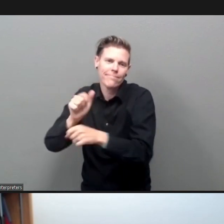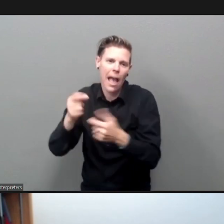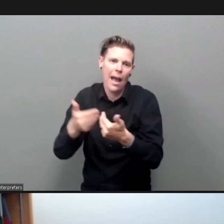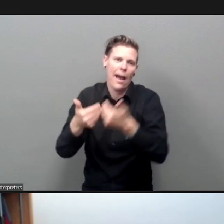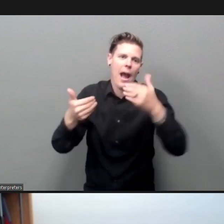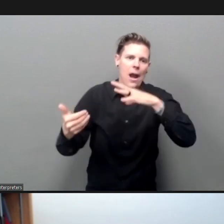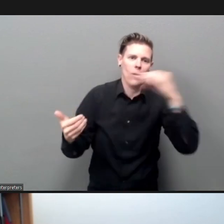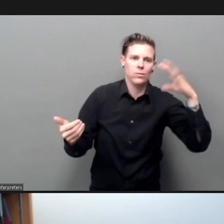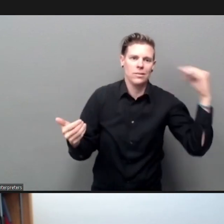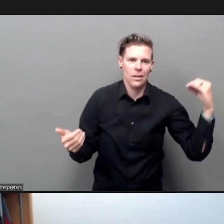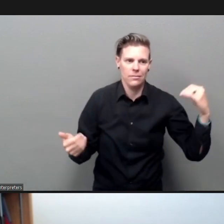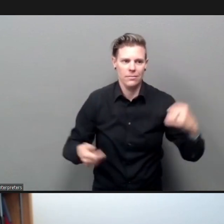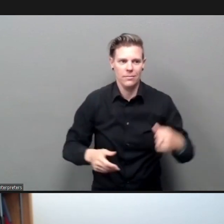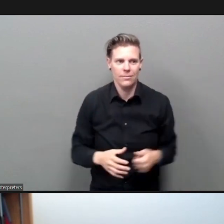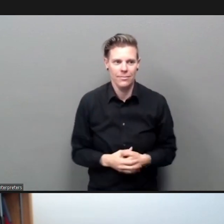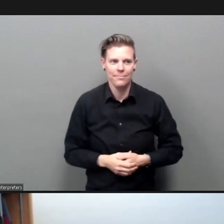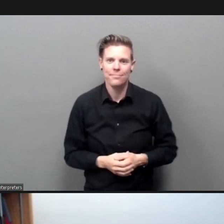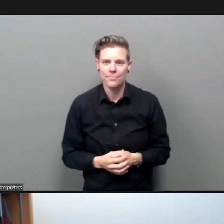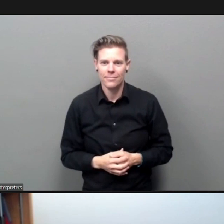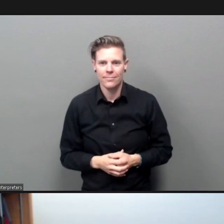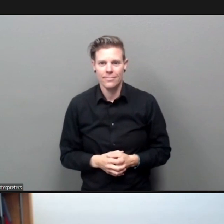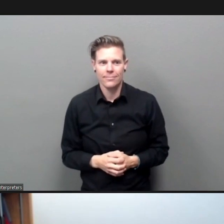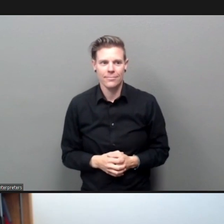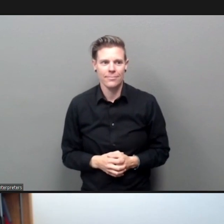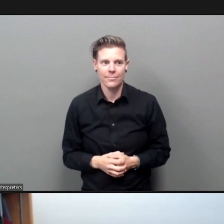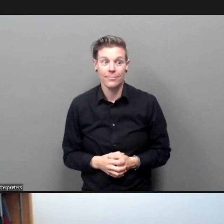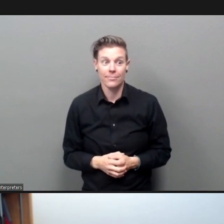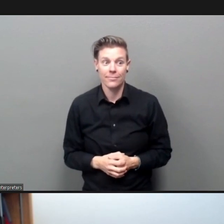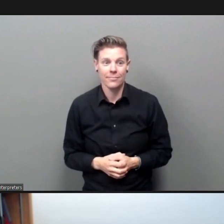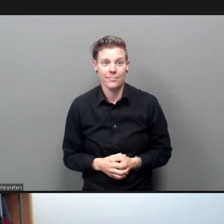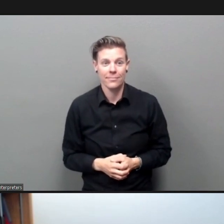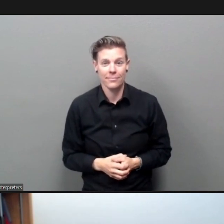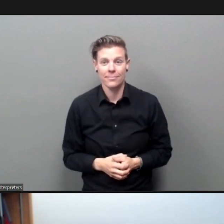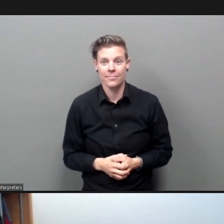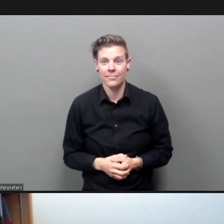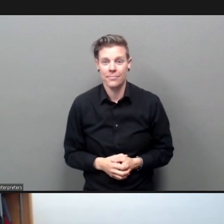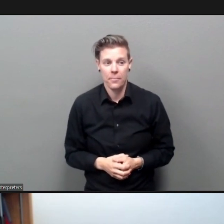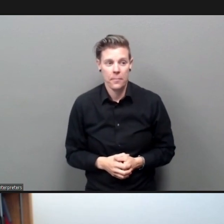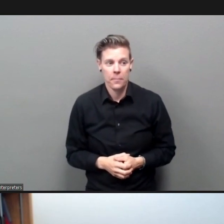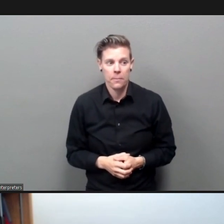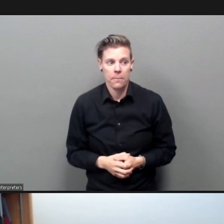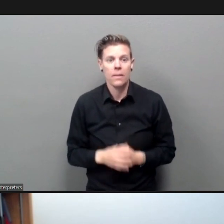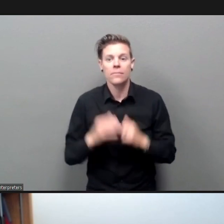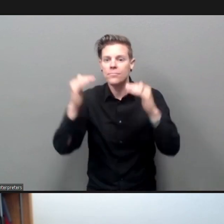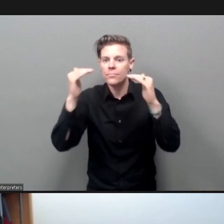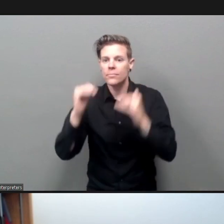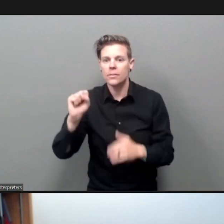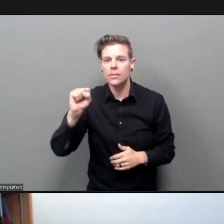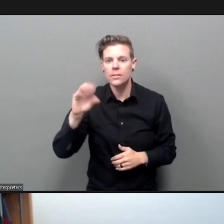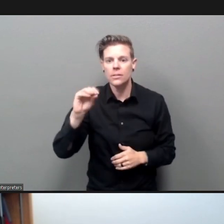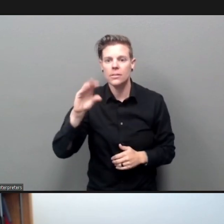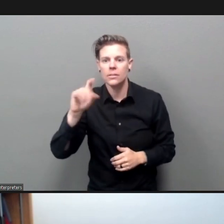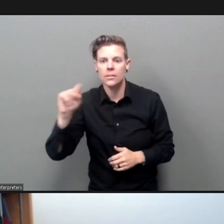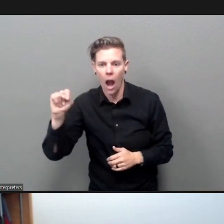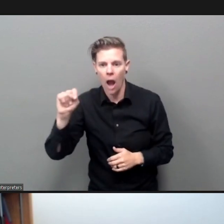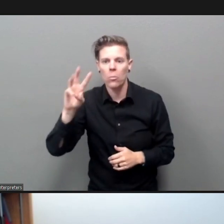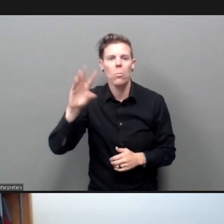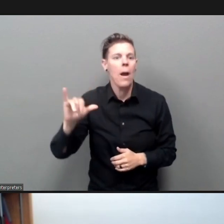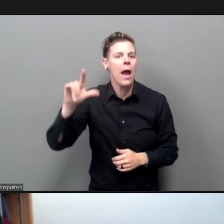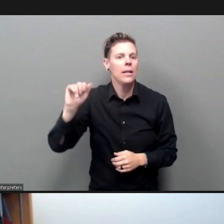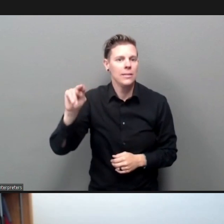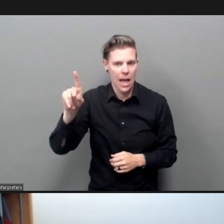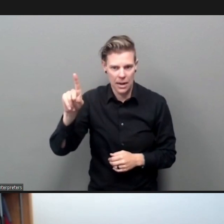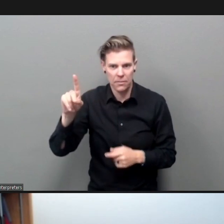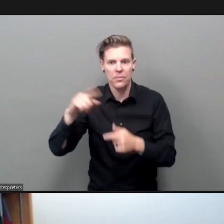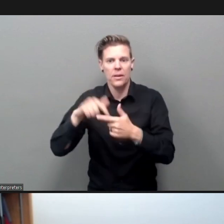Thanks, everybody. Next, we'll turn to Scott Weiland, followed by Chris McKee. And that's all the hands I see at this time. I've put down your